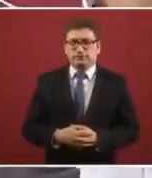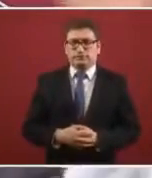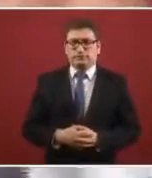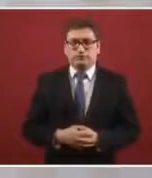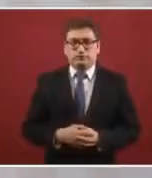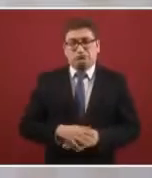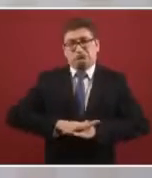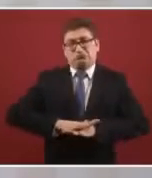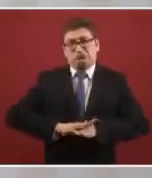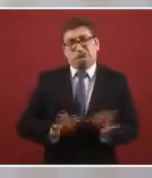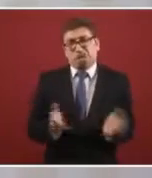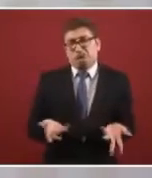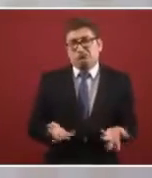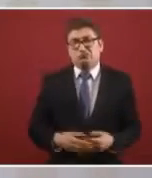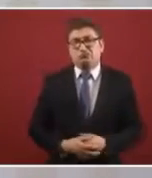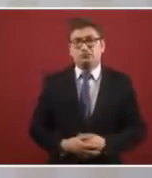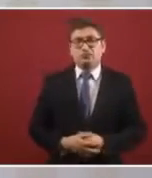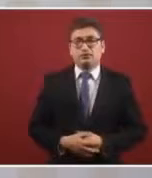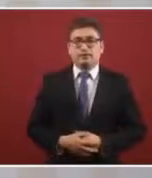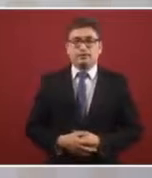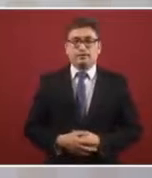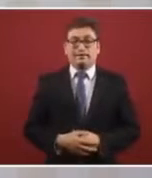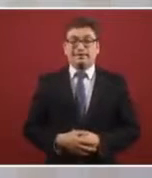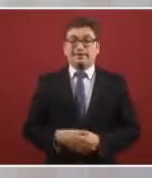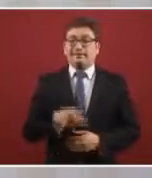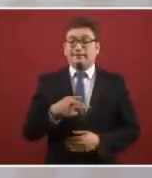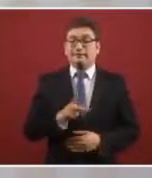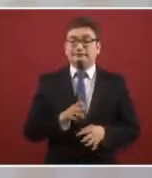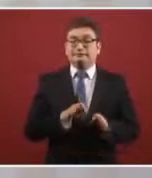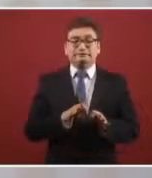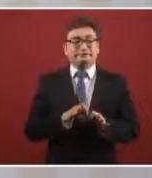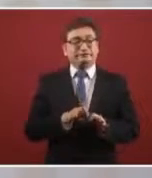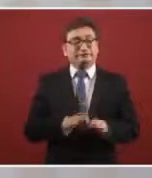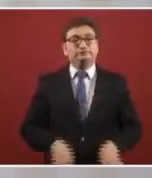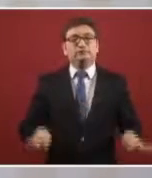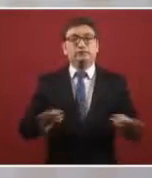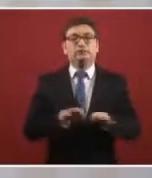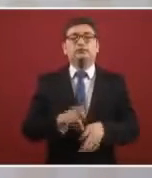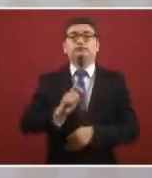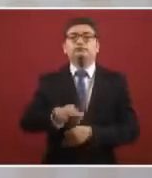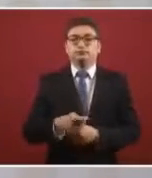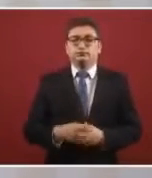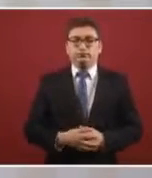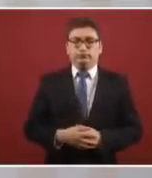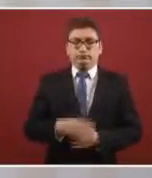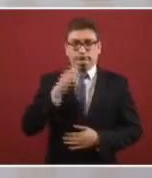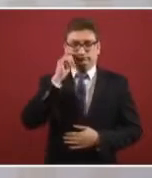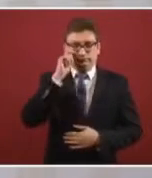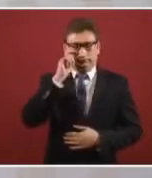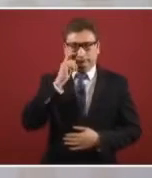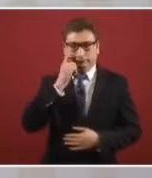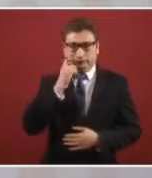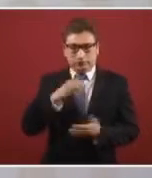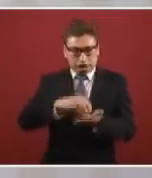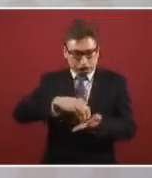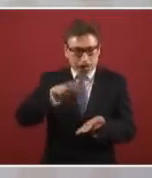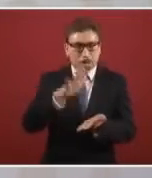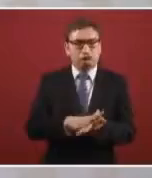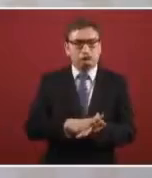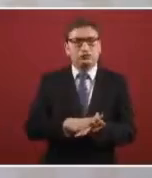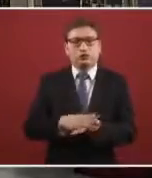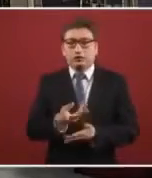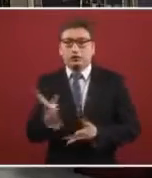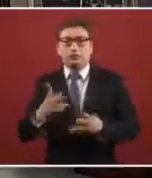y ya. And there. Pero lo importante But the important part es que haya is revocación that de there mandato. be revocation